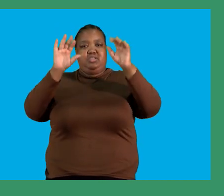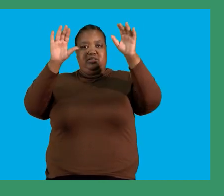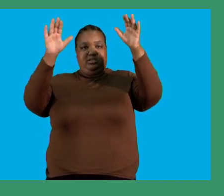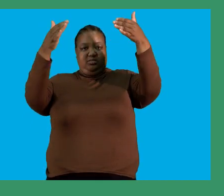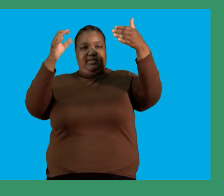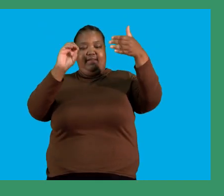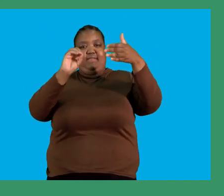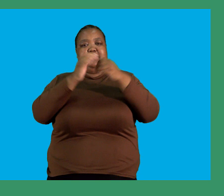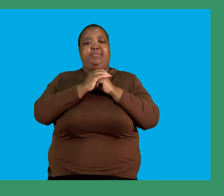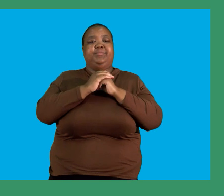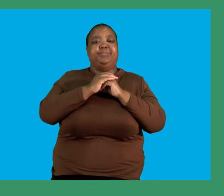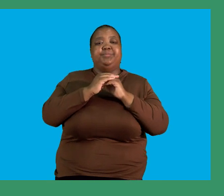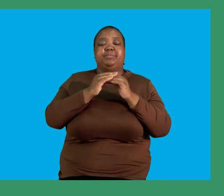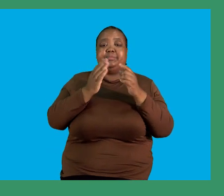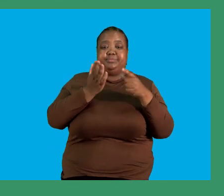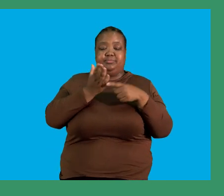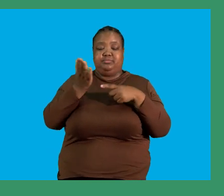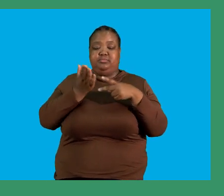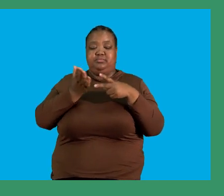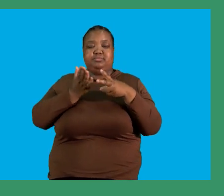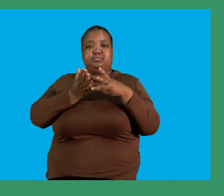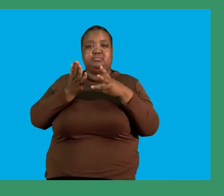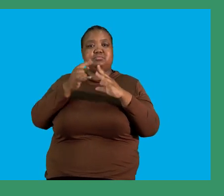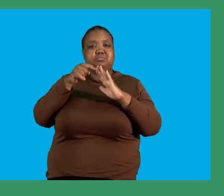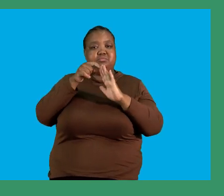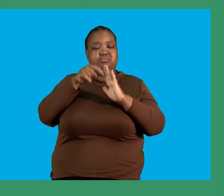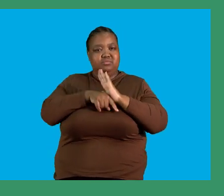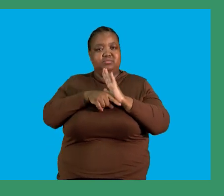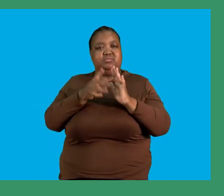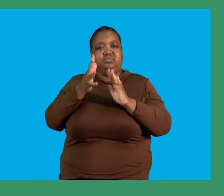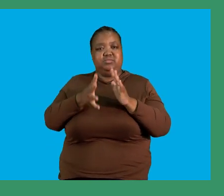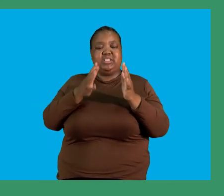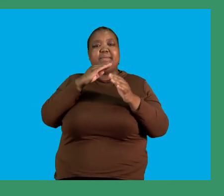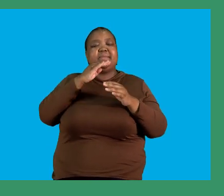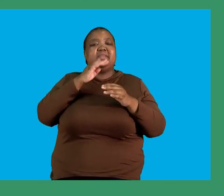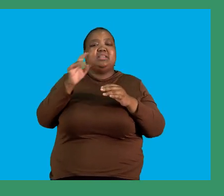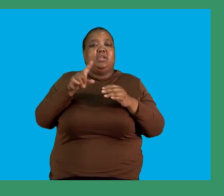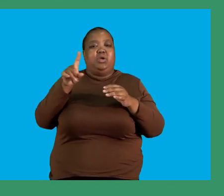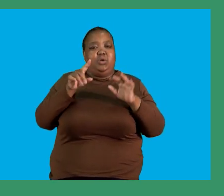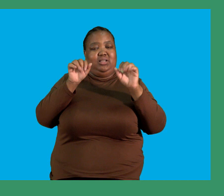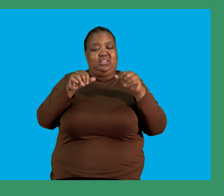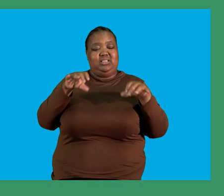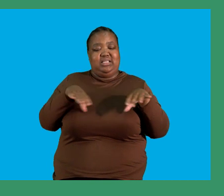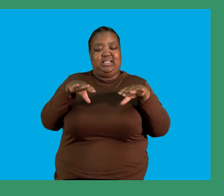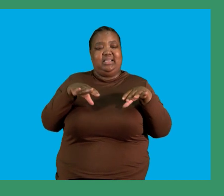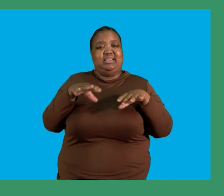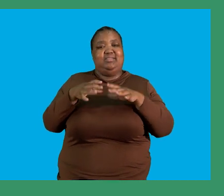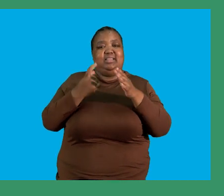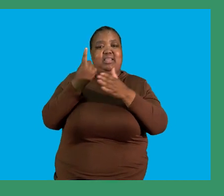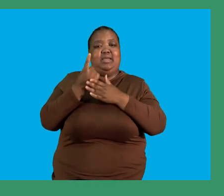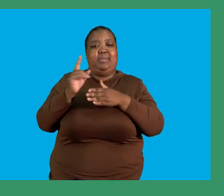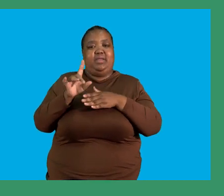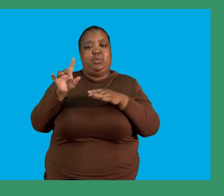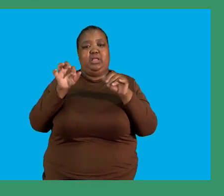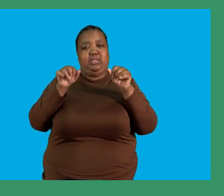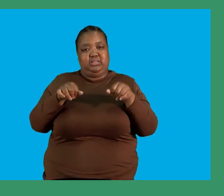these in details where we analyze each meaning, the activities that happen under the sectors, and how